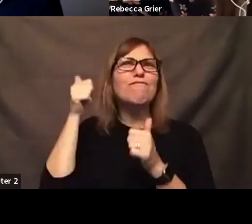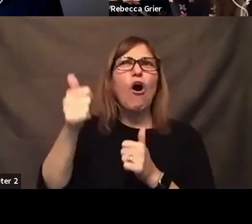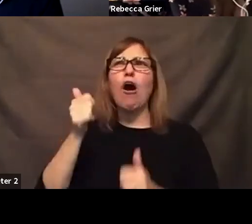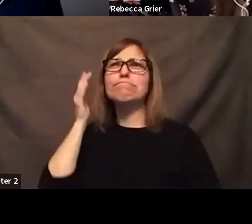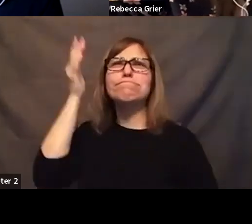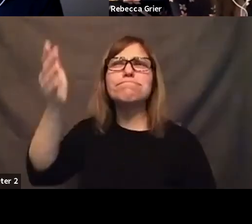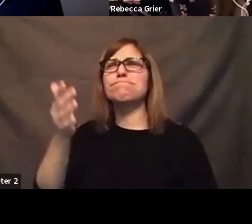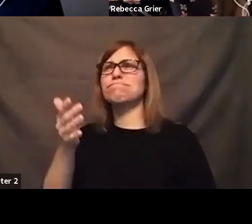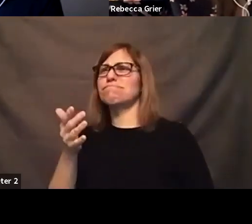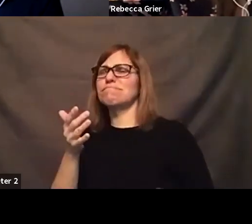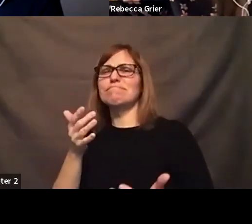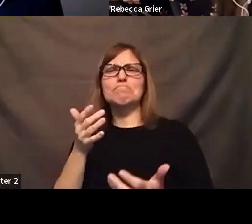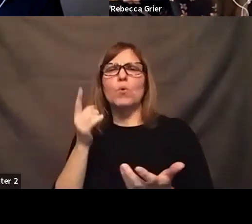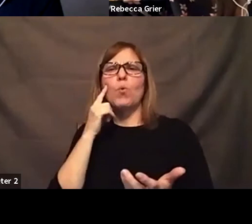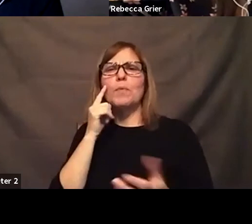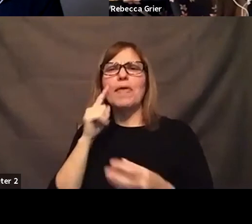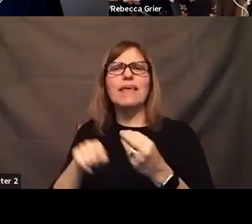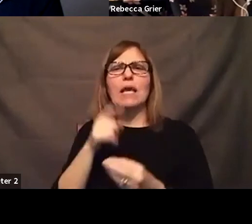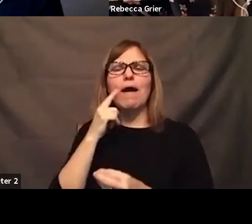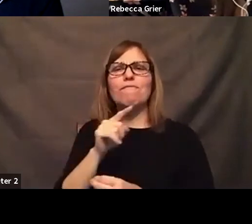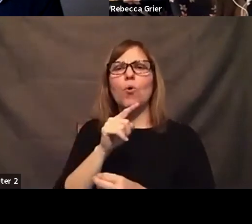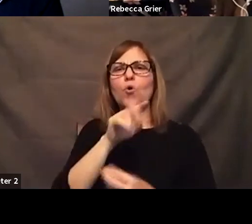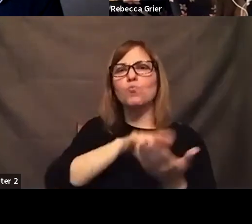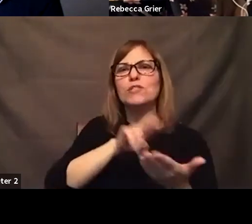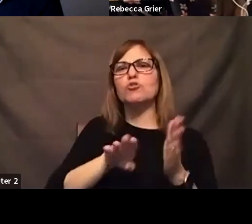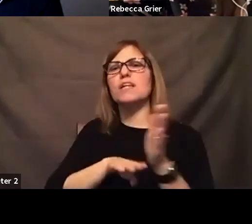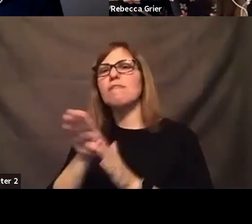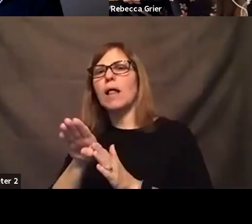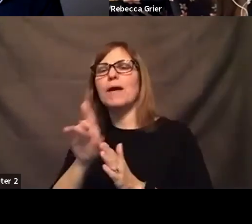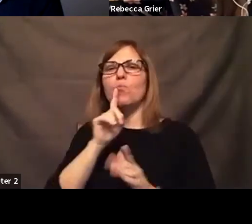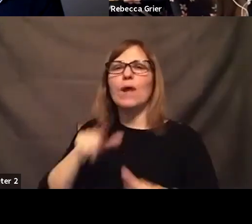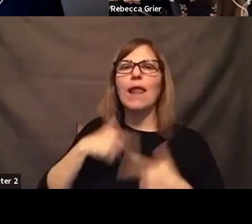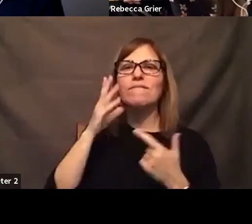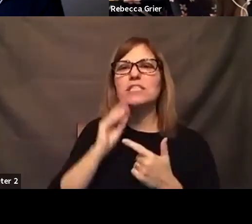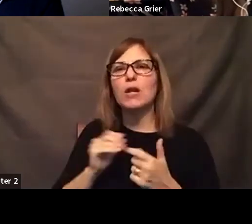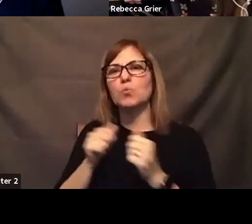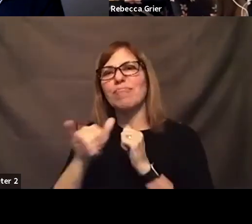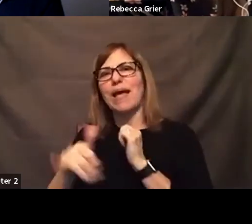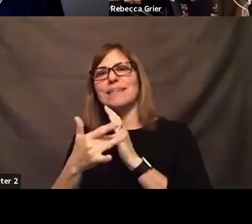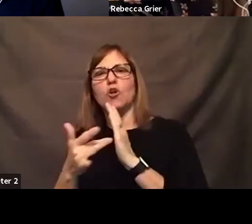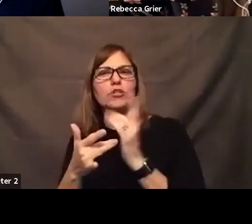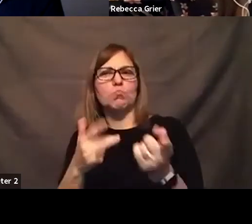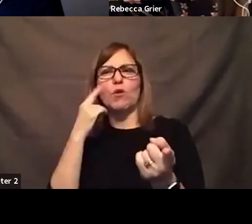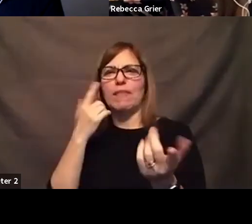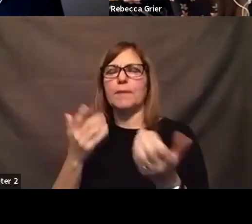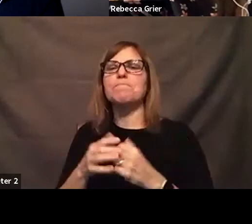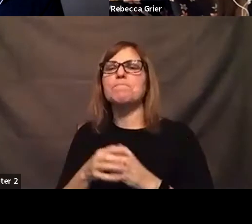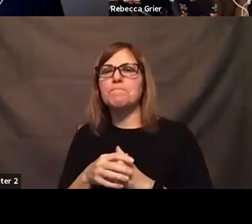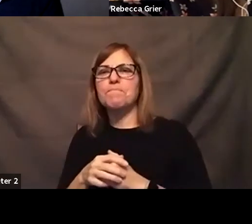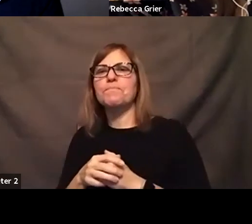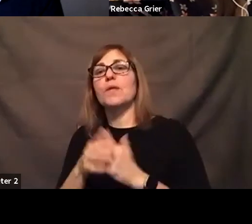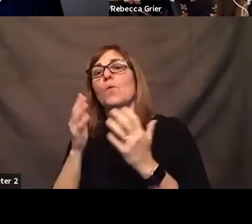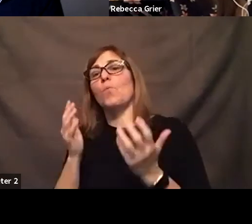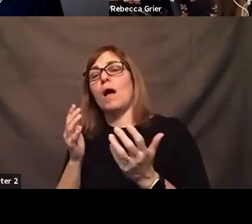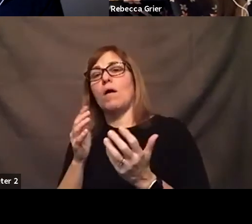of the R&D and then real life experience with these technologies? So